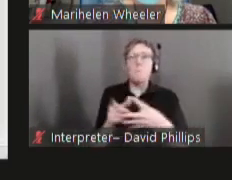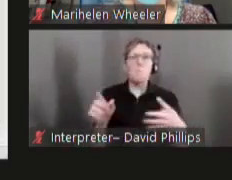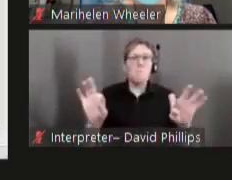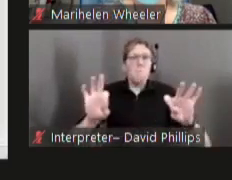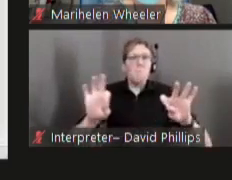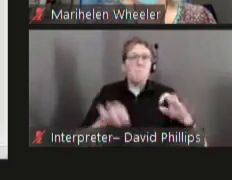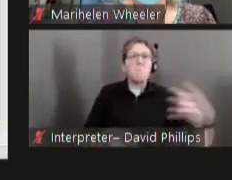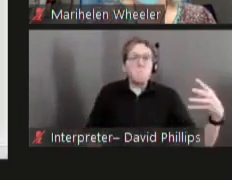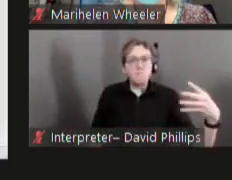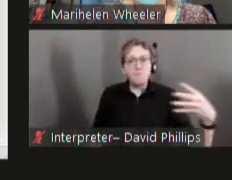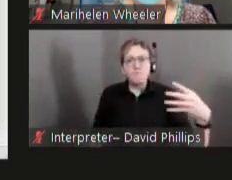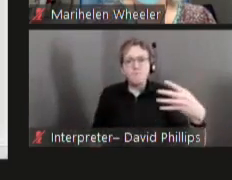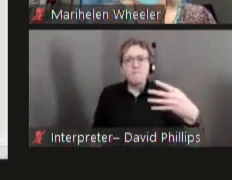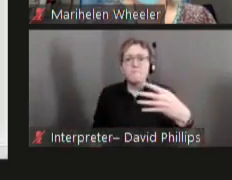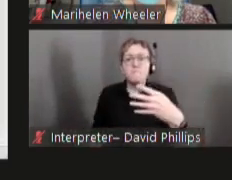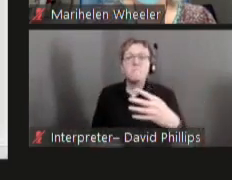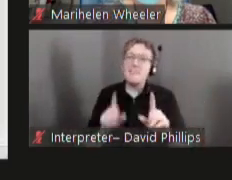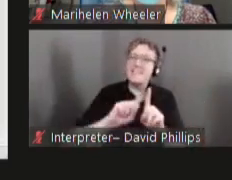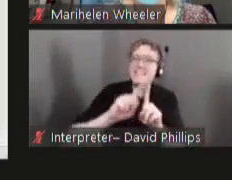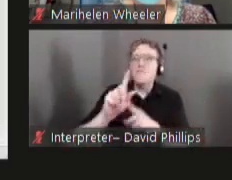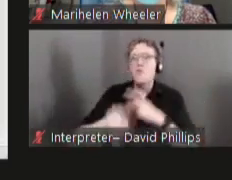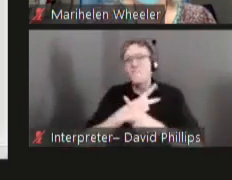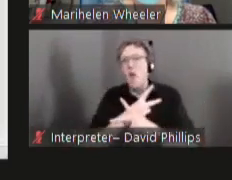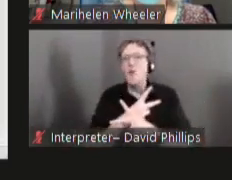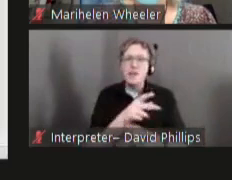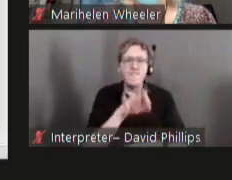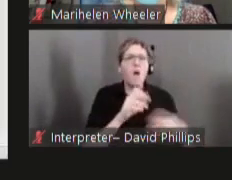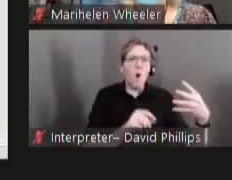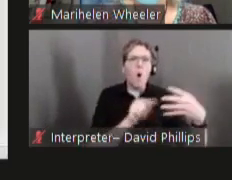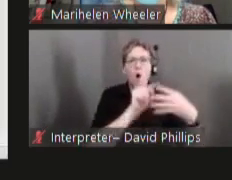of different variants were found in these patients,